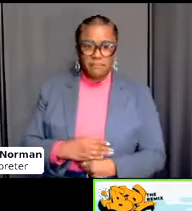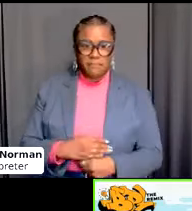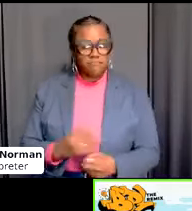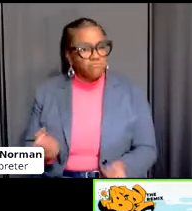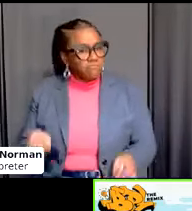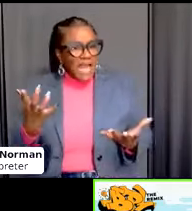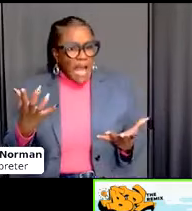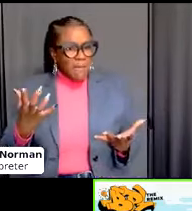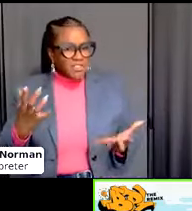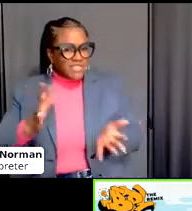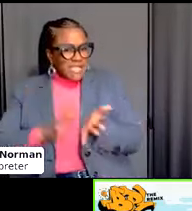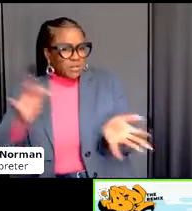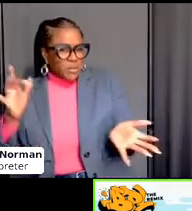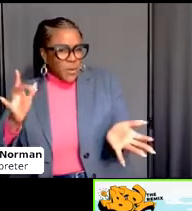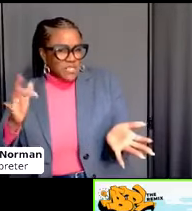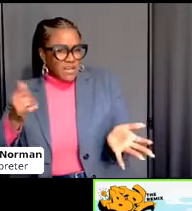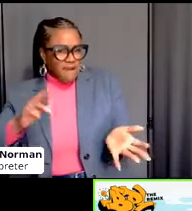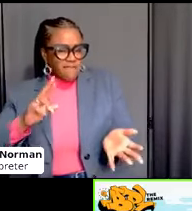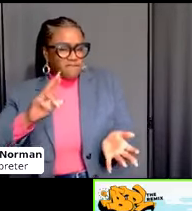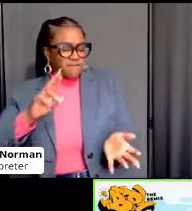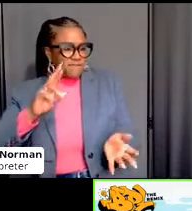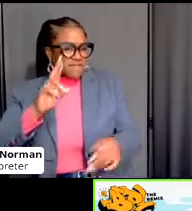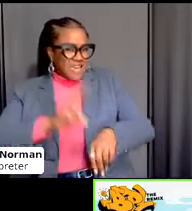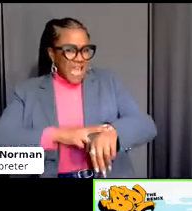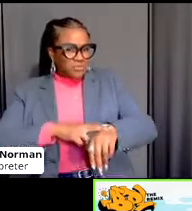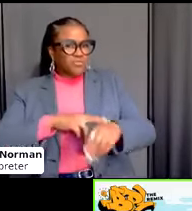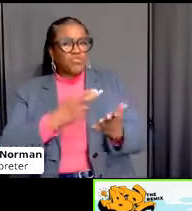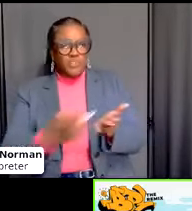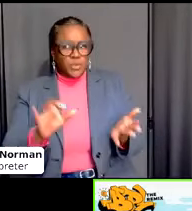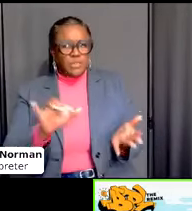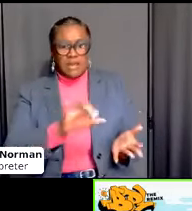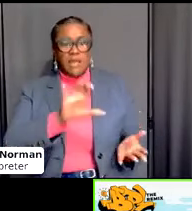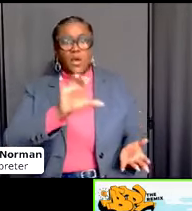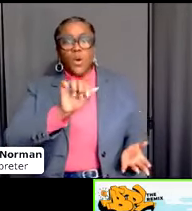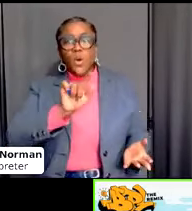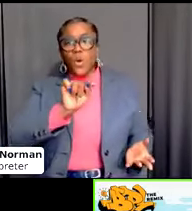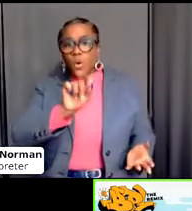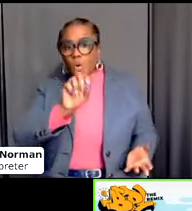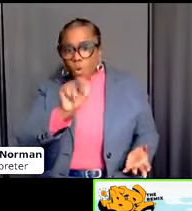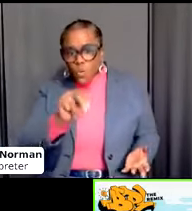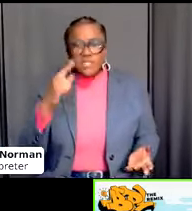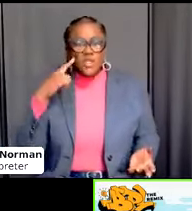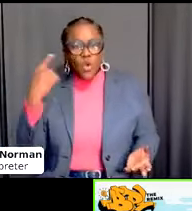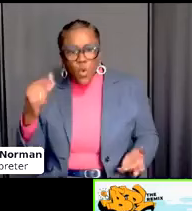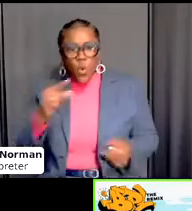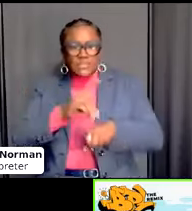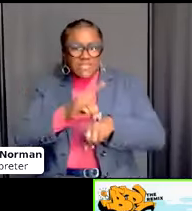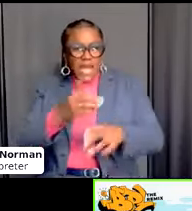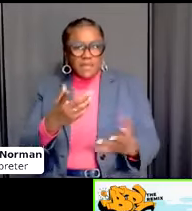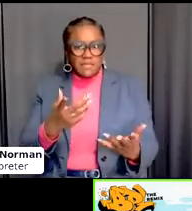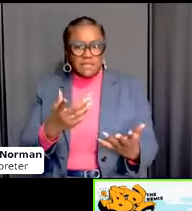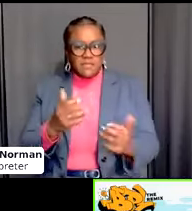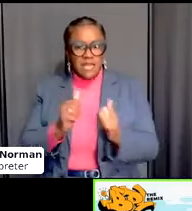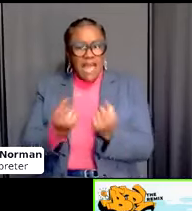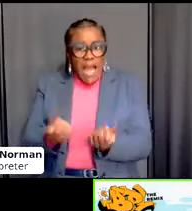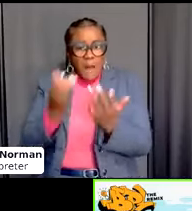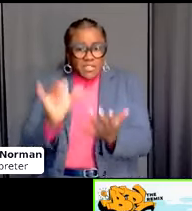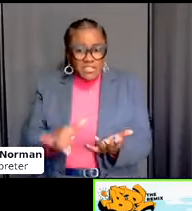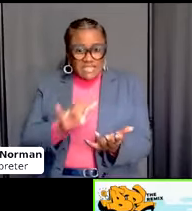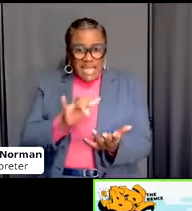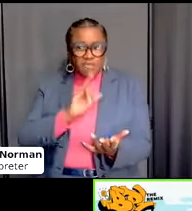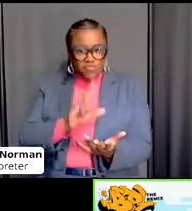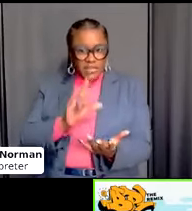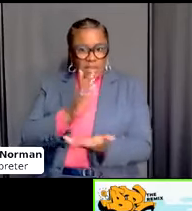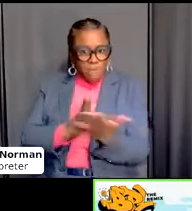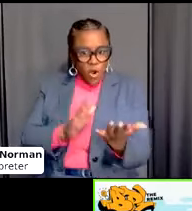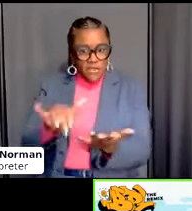is the exploitation of natural resources such as coltan, gold, diamonds fueled the conflict? I think it's